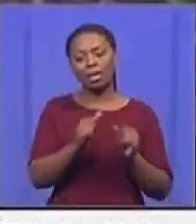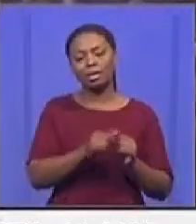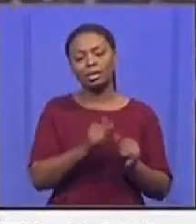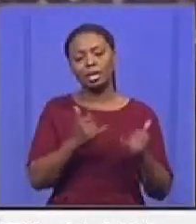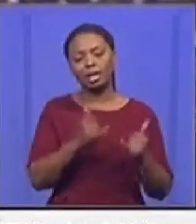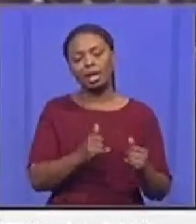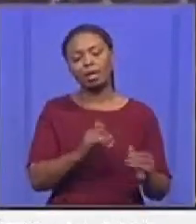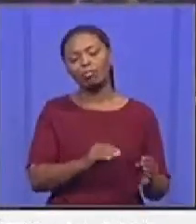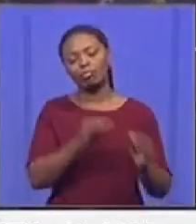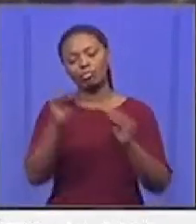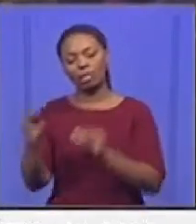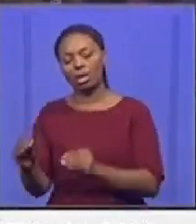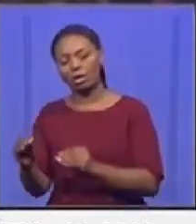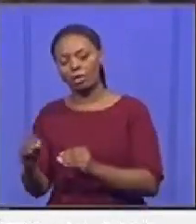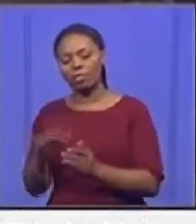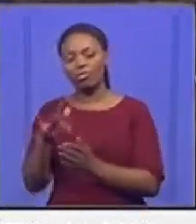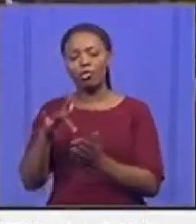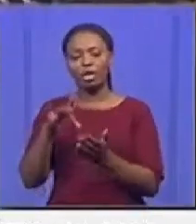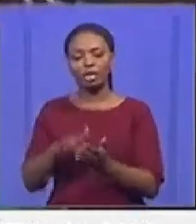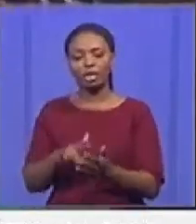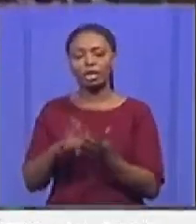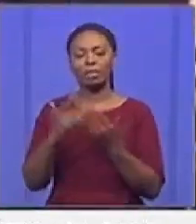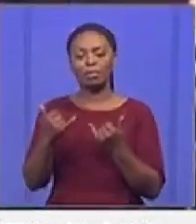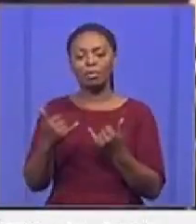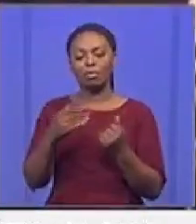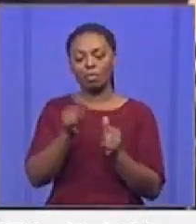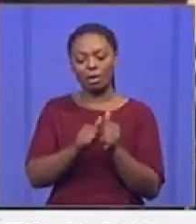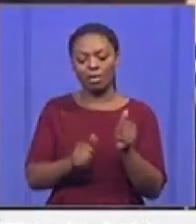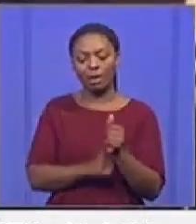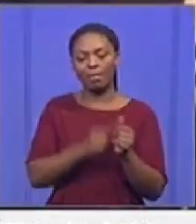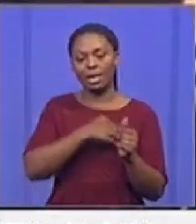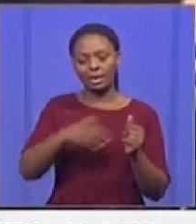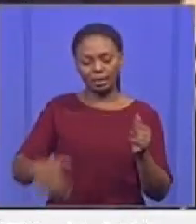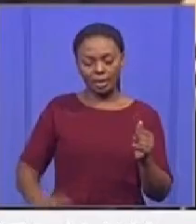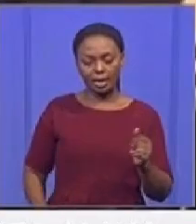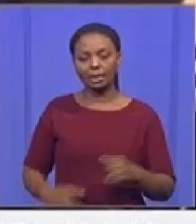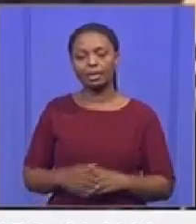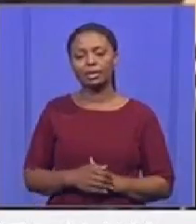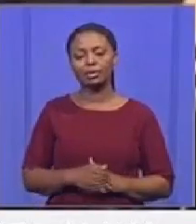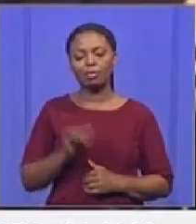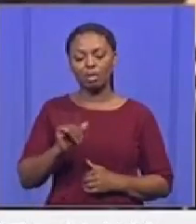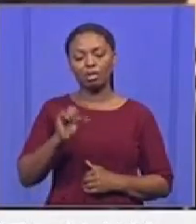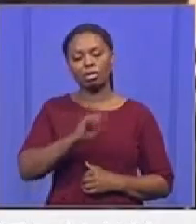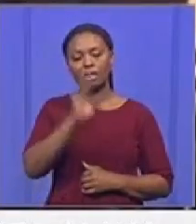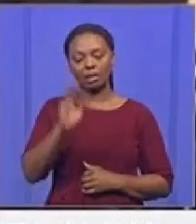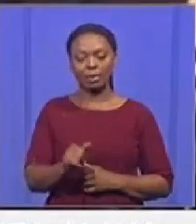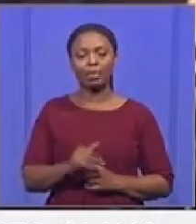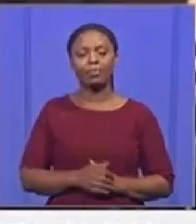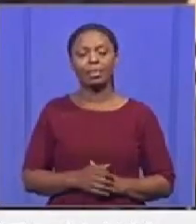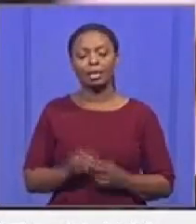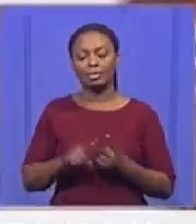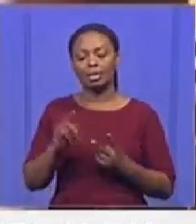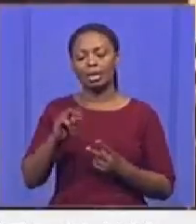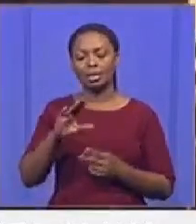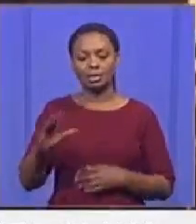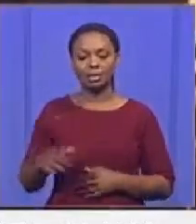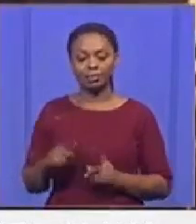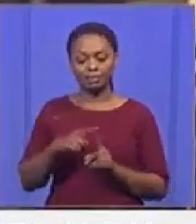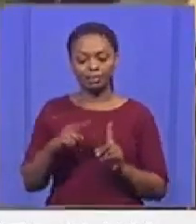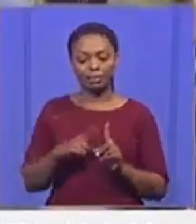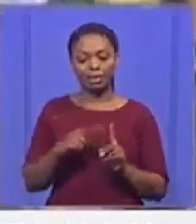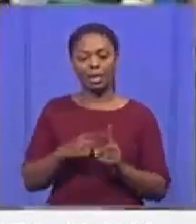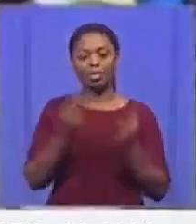ya go nna motlatsa mopresidente wa ANC le naga. Comrade David Mabuza is the new